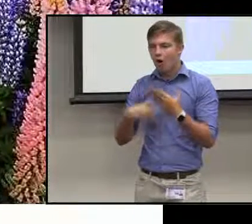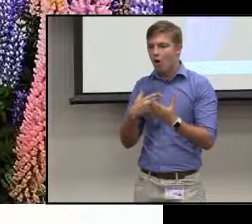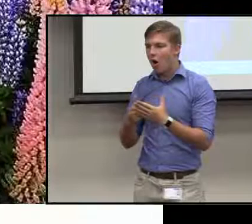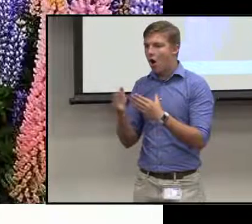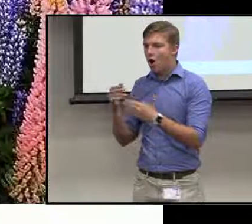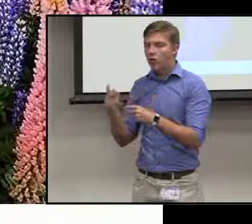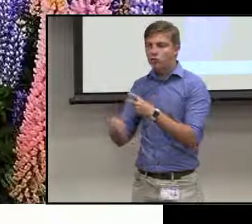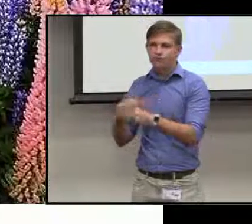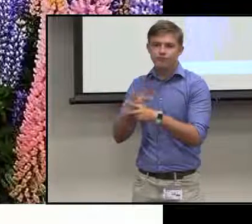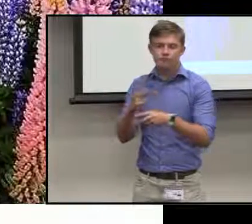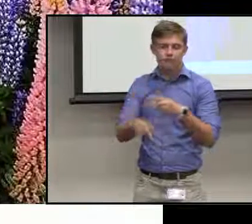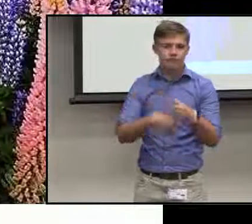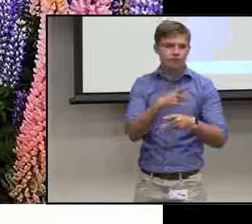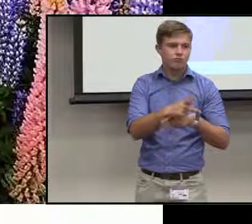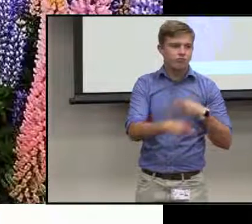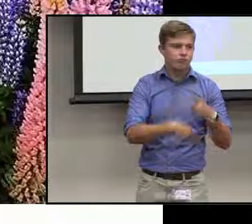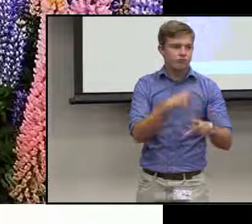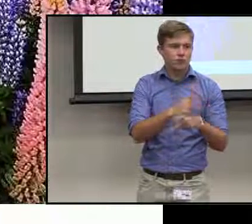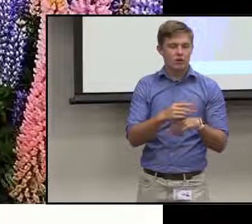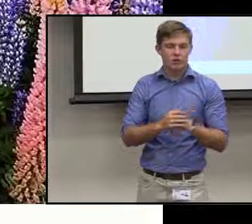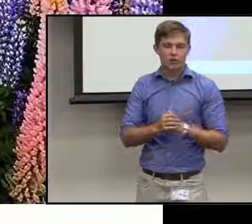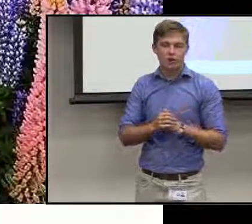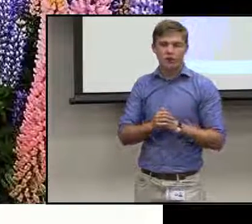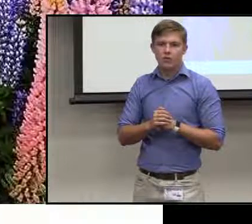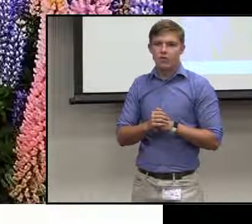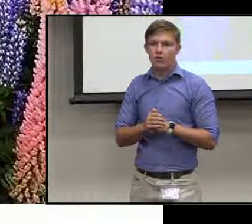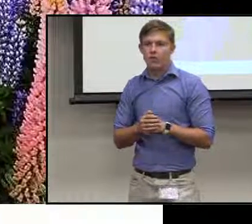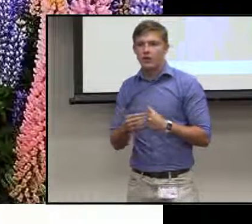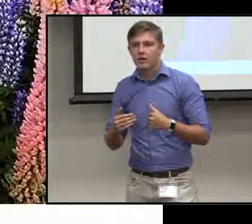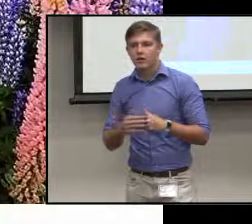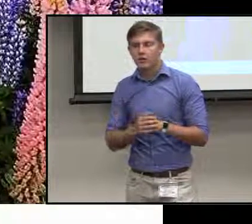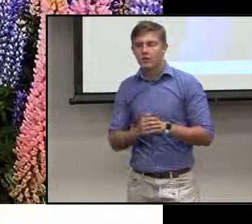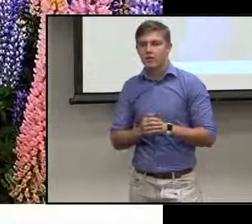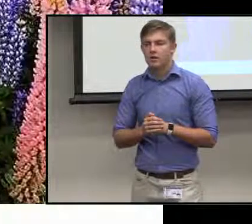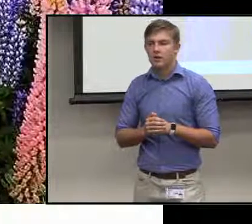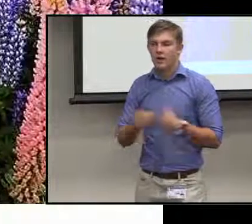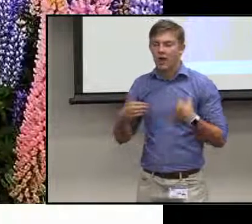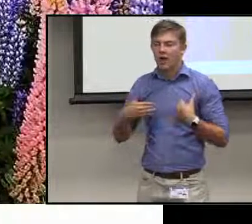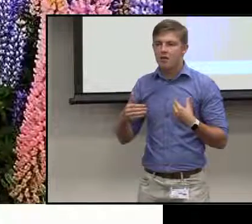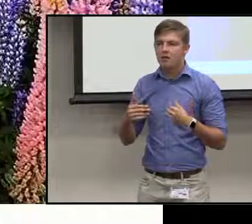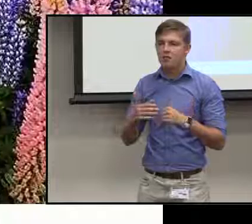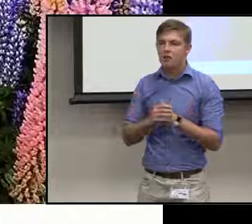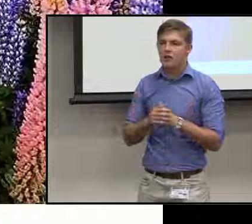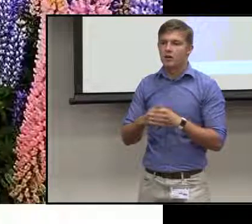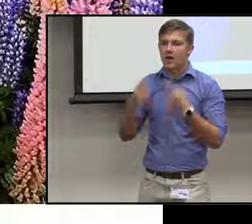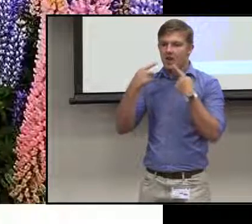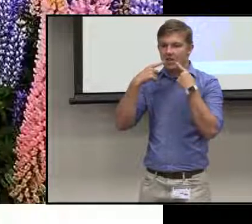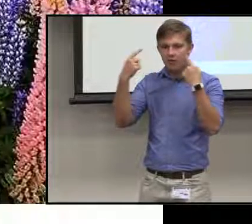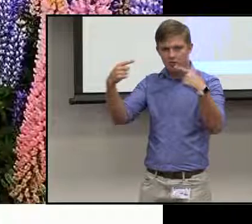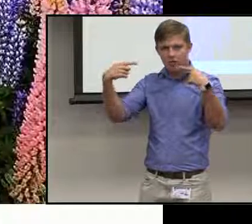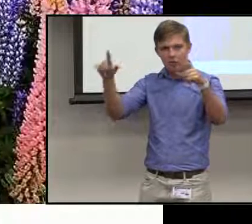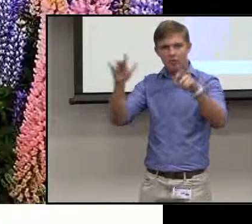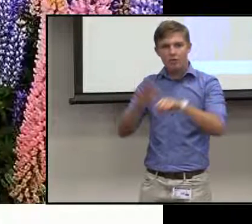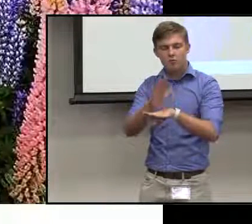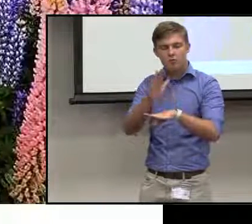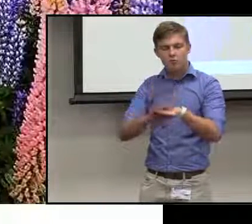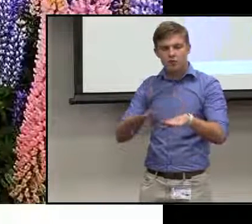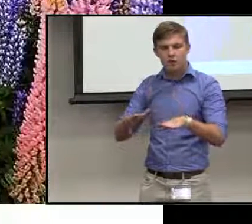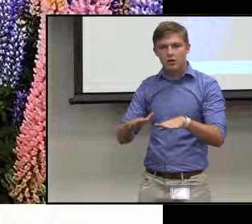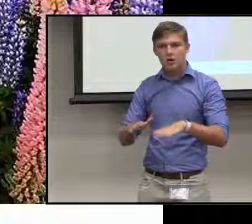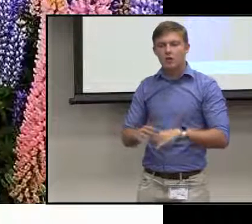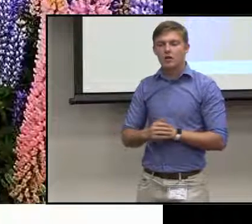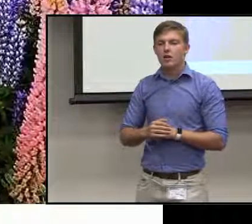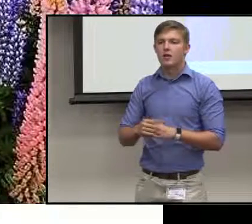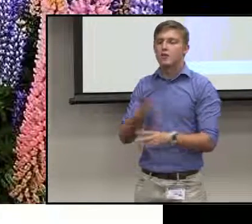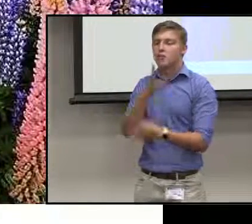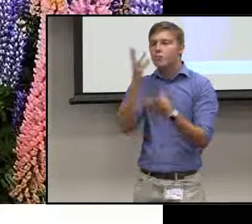You have fjords like Milford Sound on the South Island that is world famous. It's pristine, and it's fresh, and